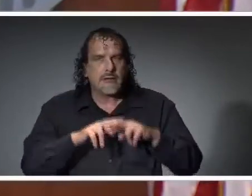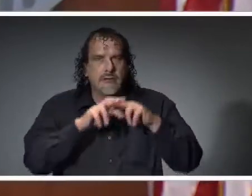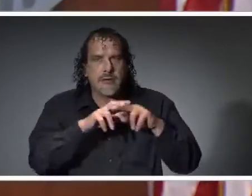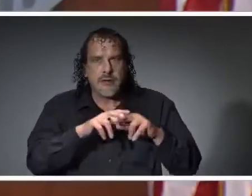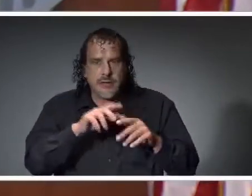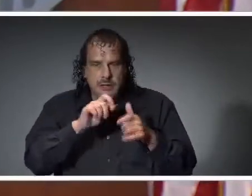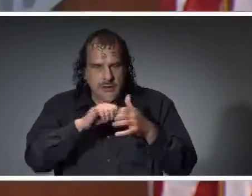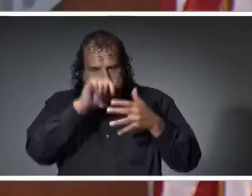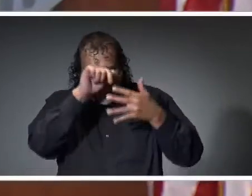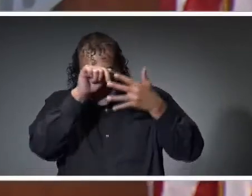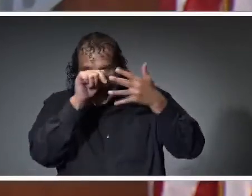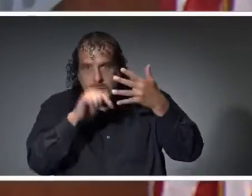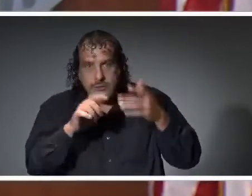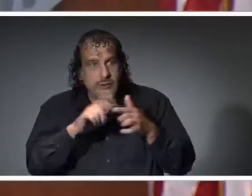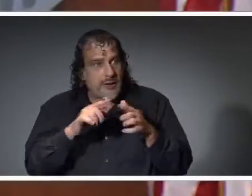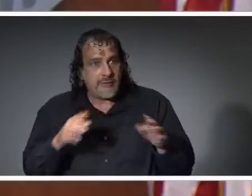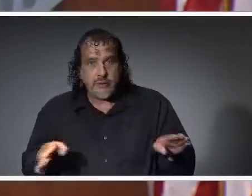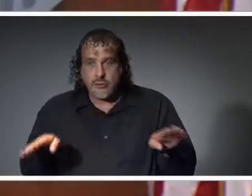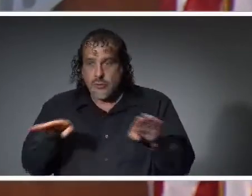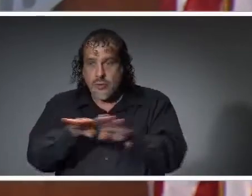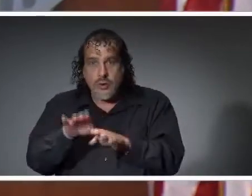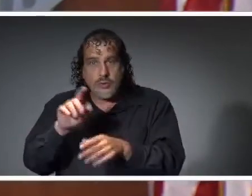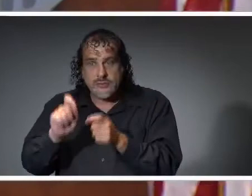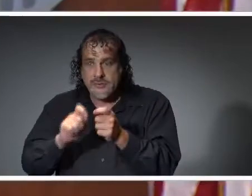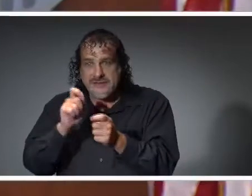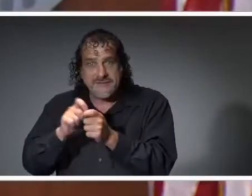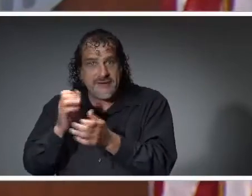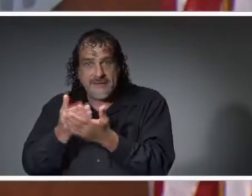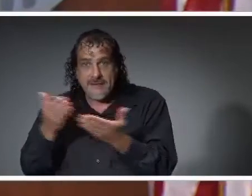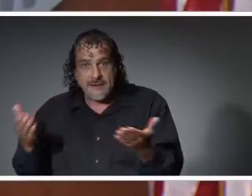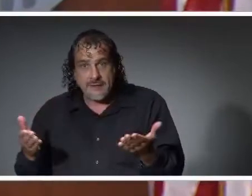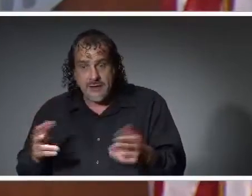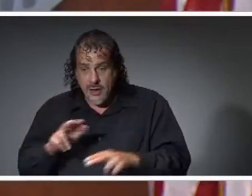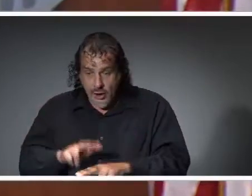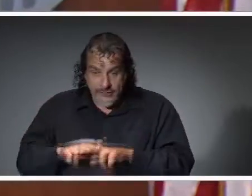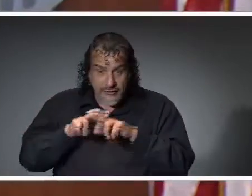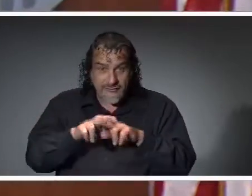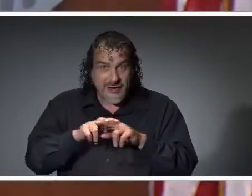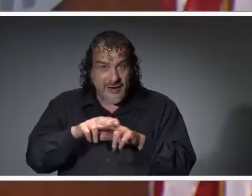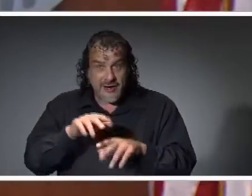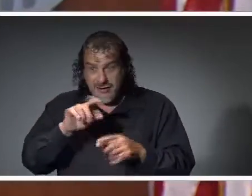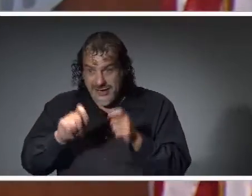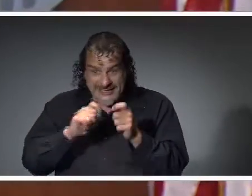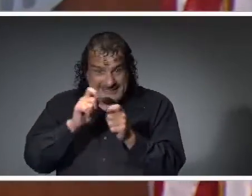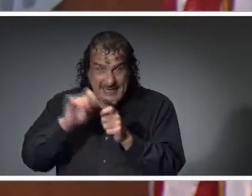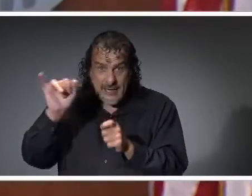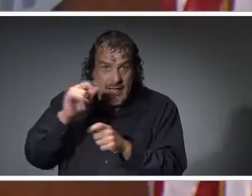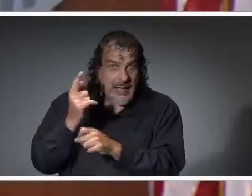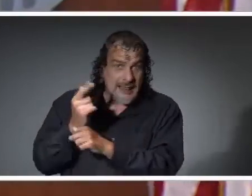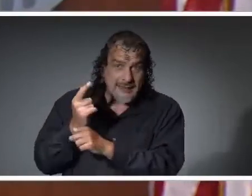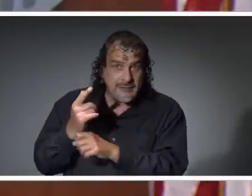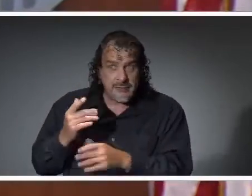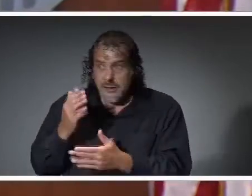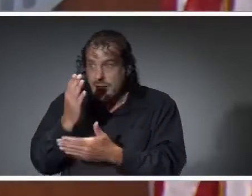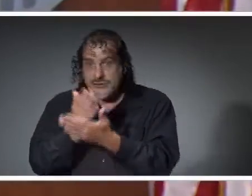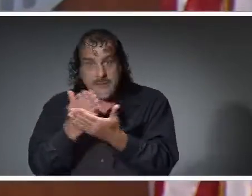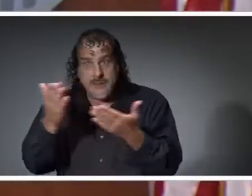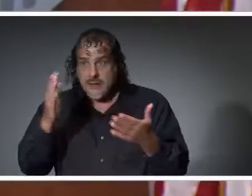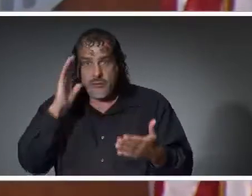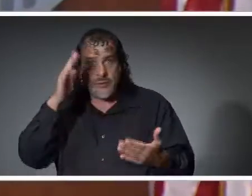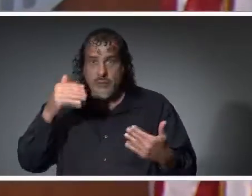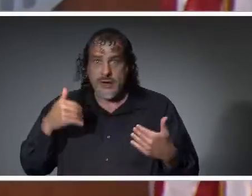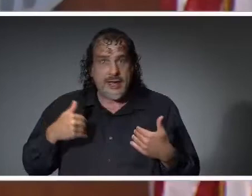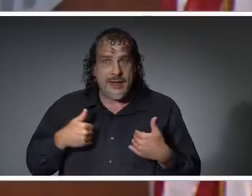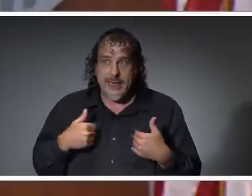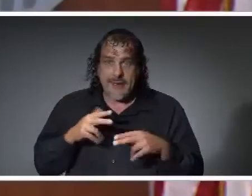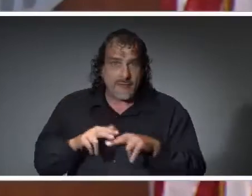detail to having to shut down certain events. The fair is not going to be exactly like it was last year. There are going to be events